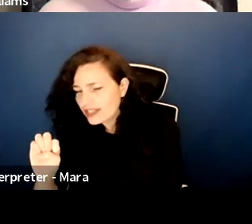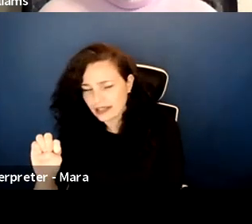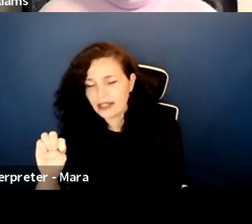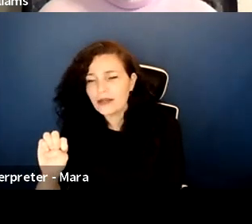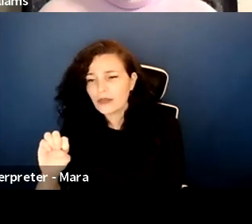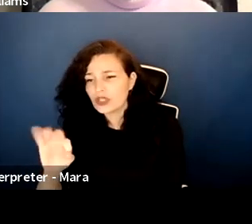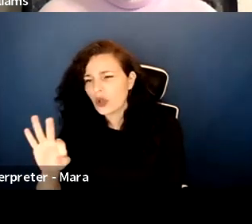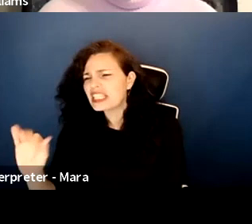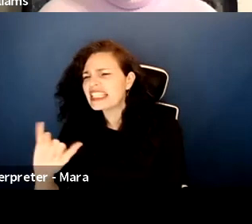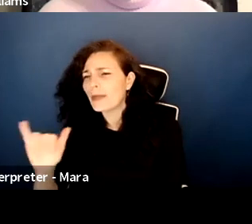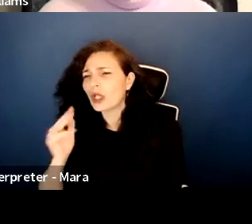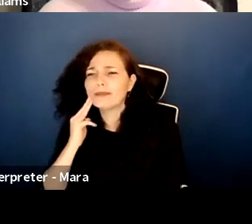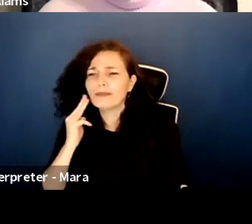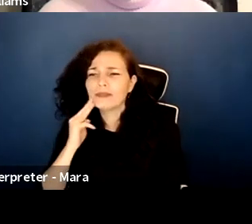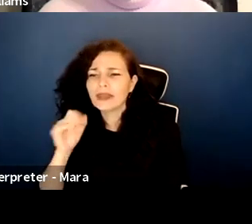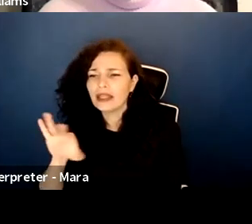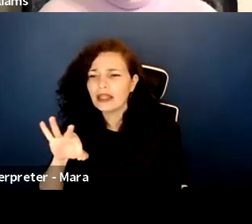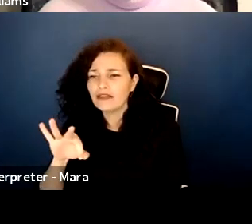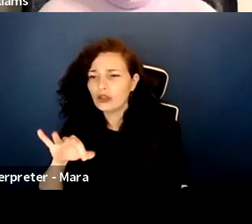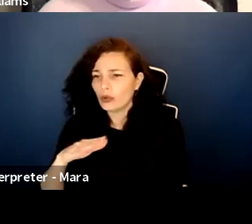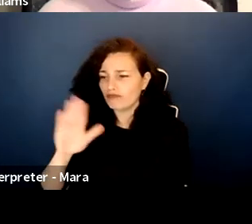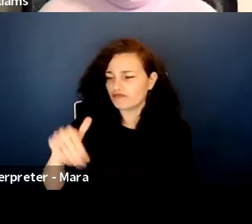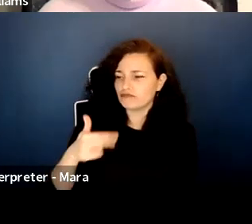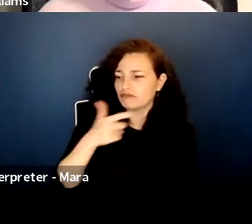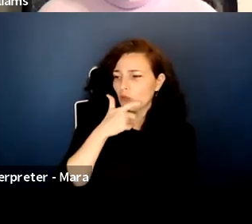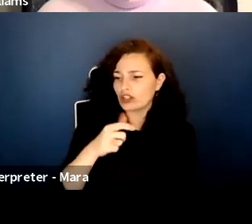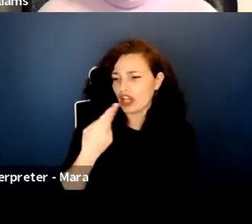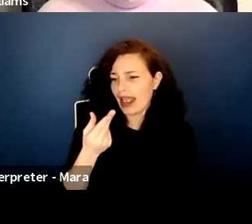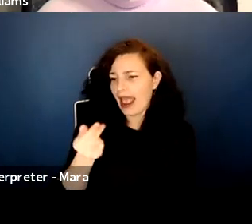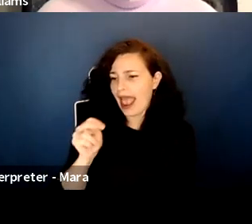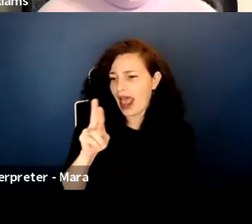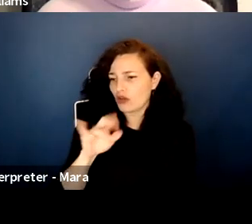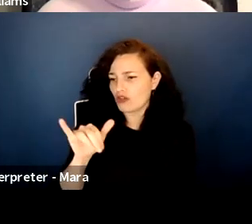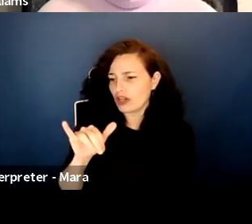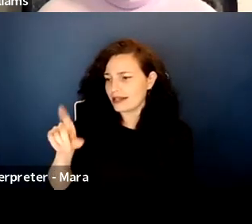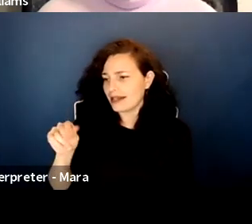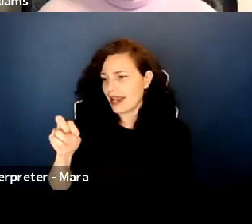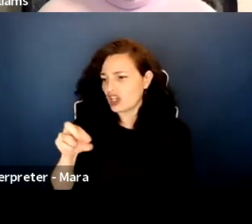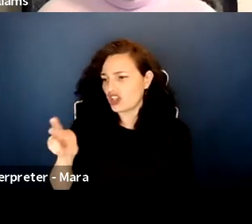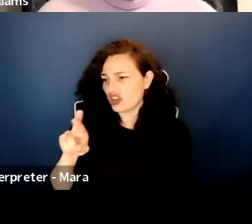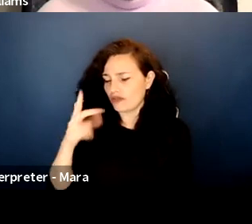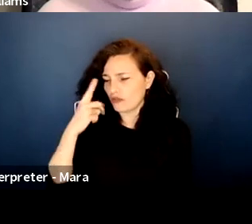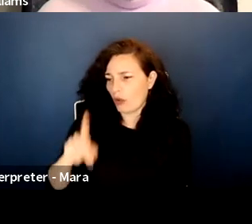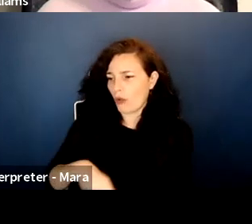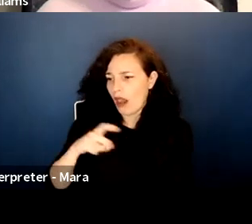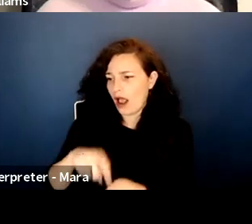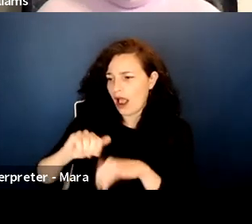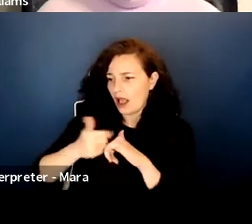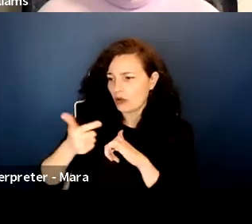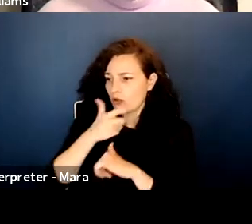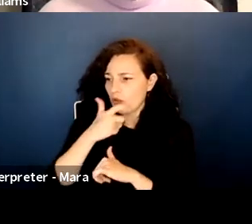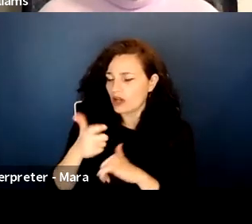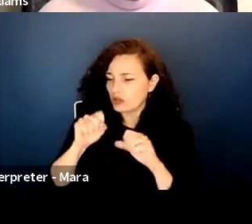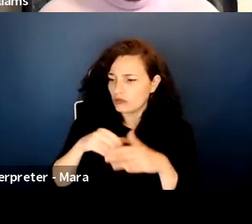were a lapsed viewer and hadn't watched Henry Danger for a while, there's ways to watch it. You could go to the Nick website.